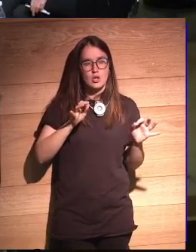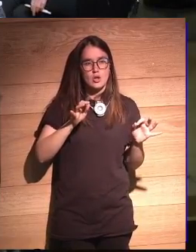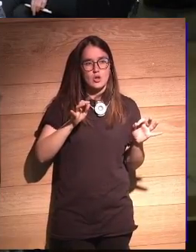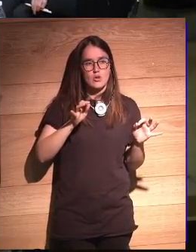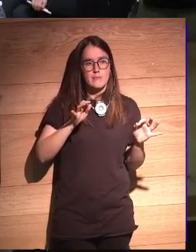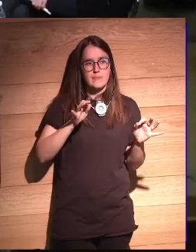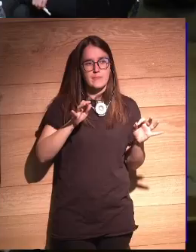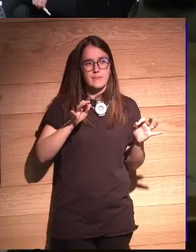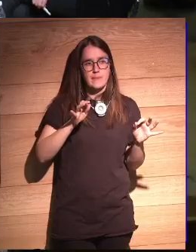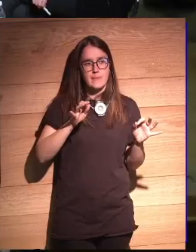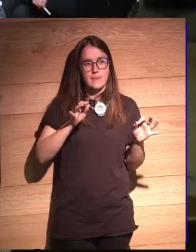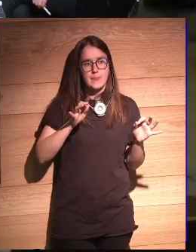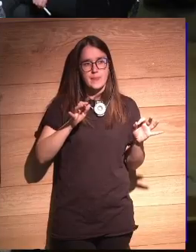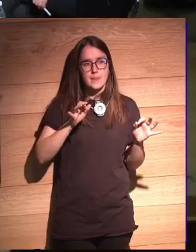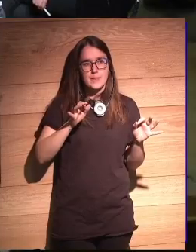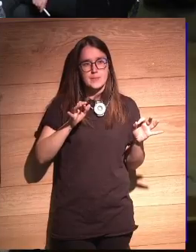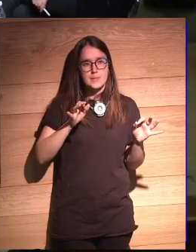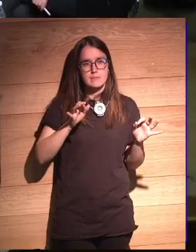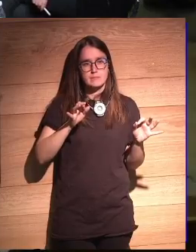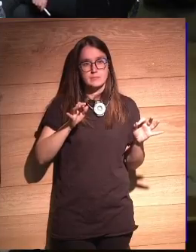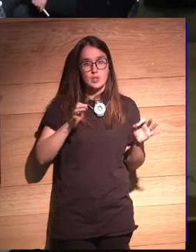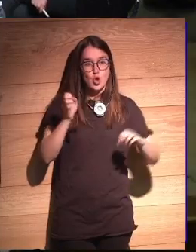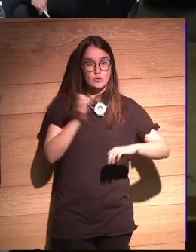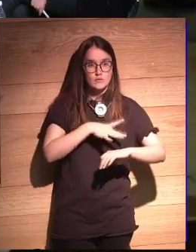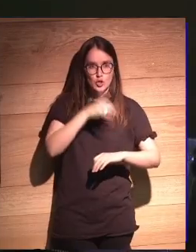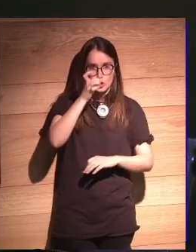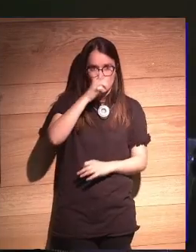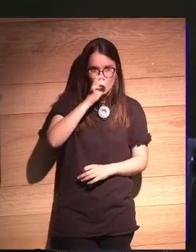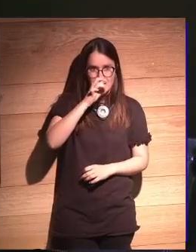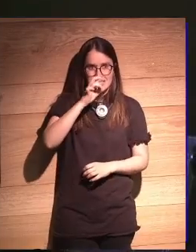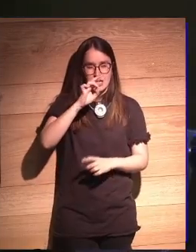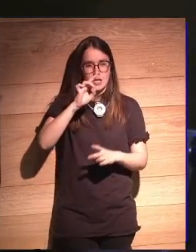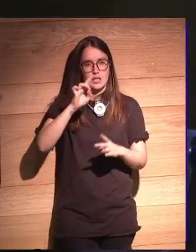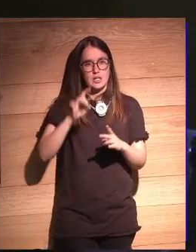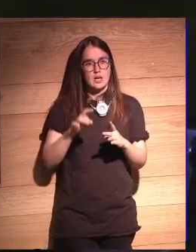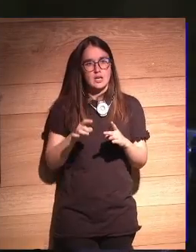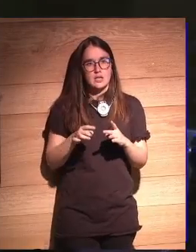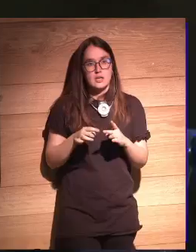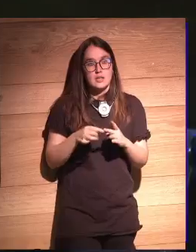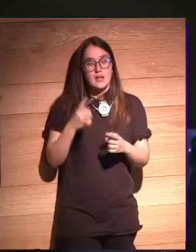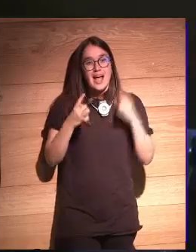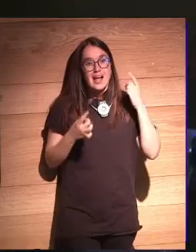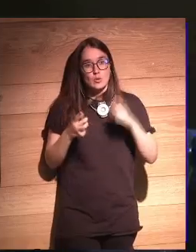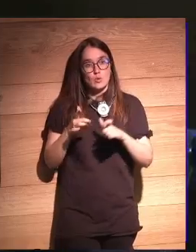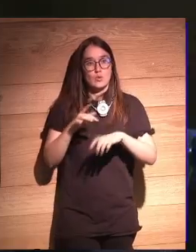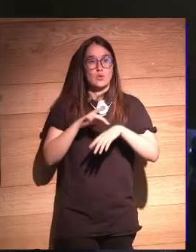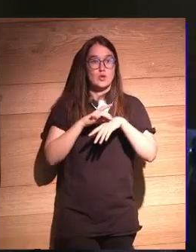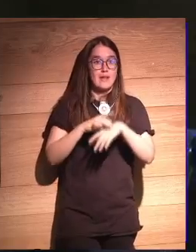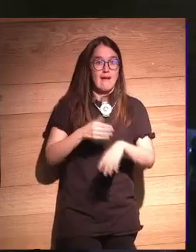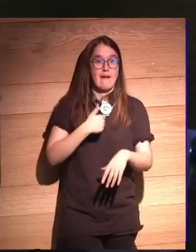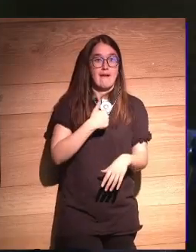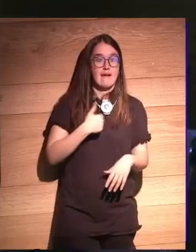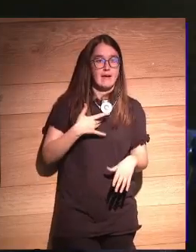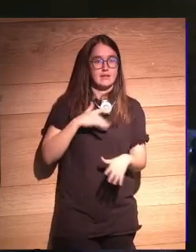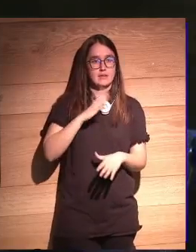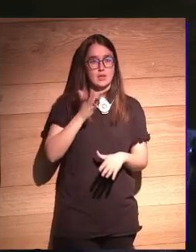clearly the presence and the power of vulture funds and certain